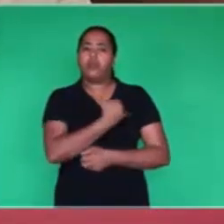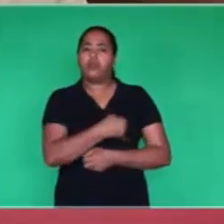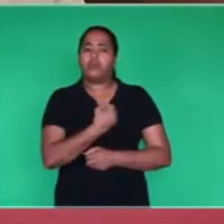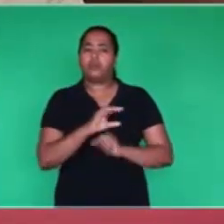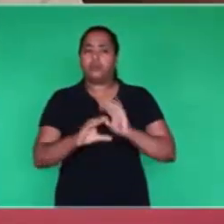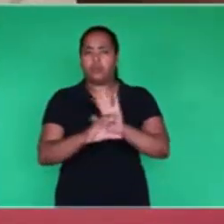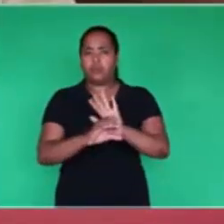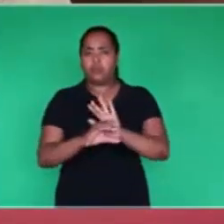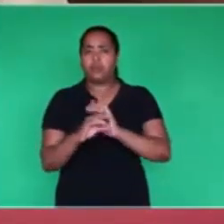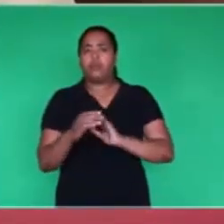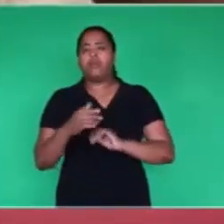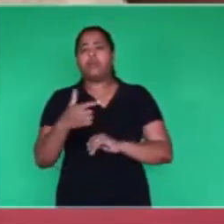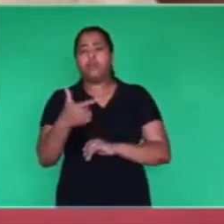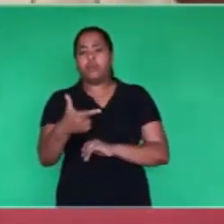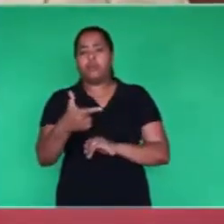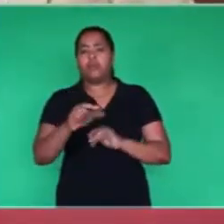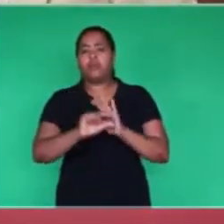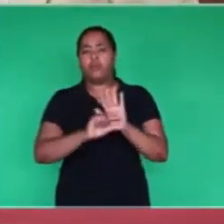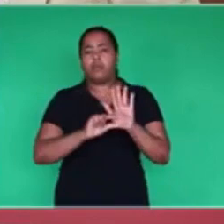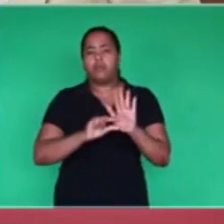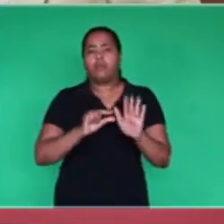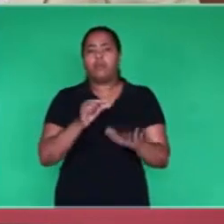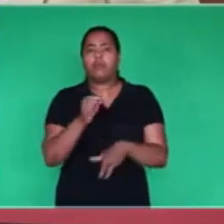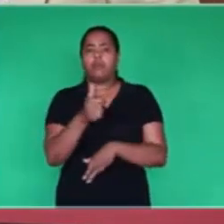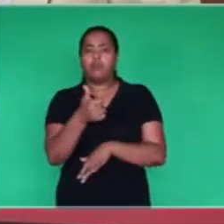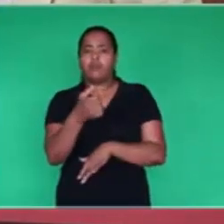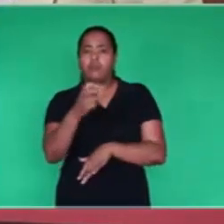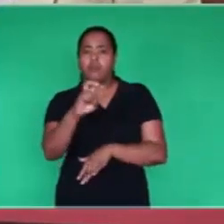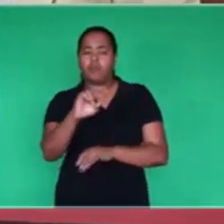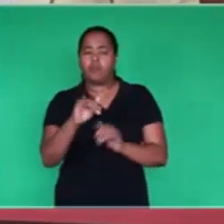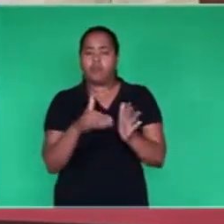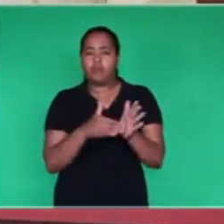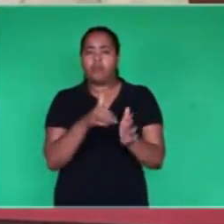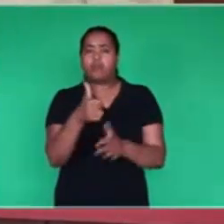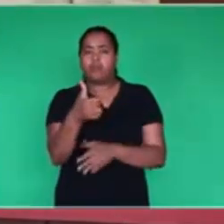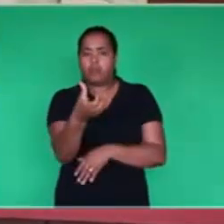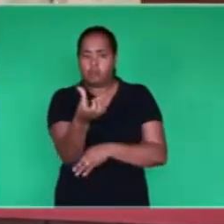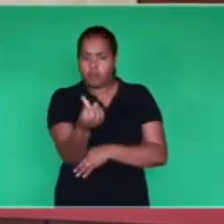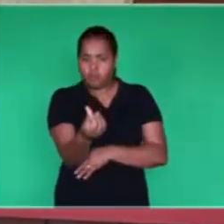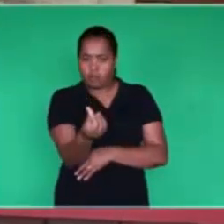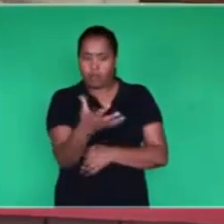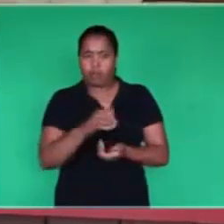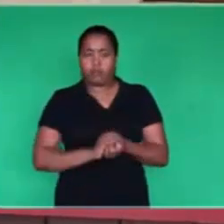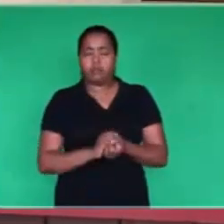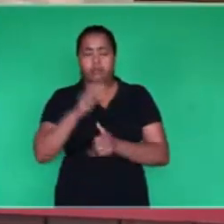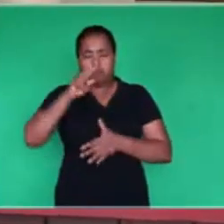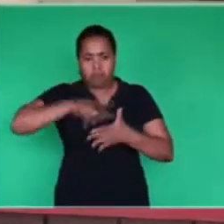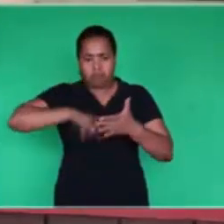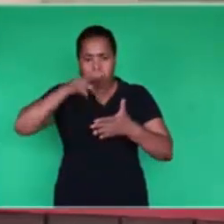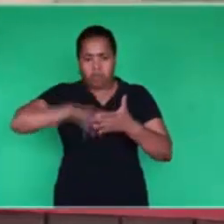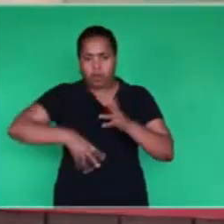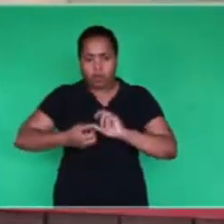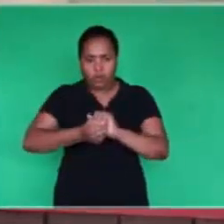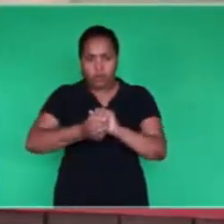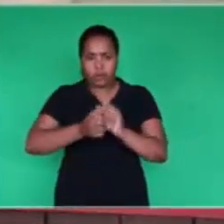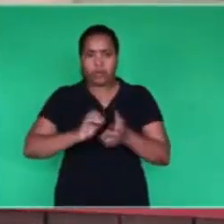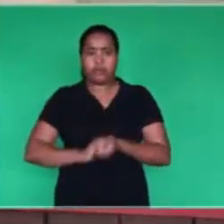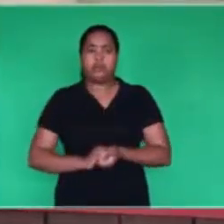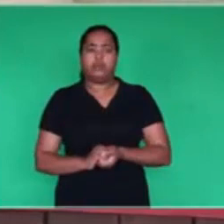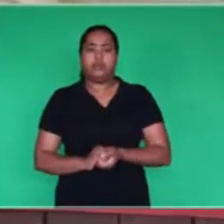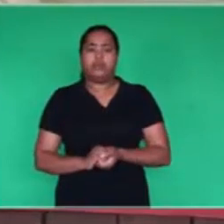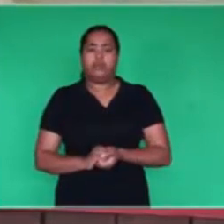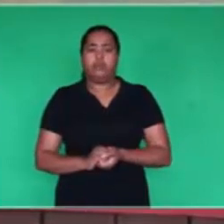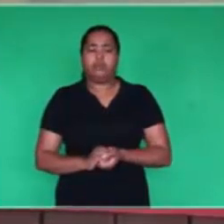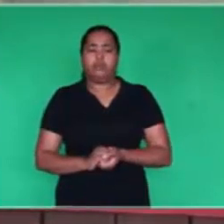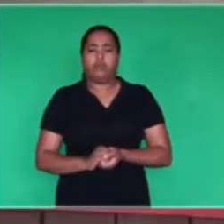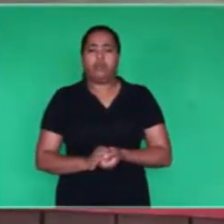world or the things in the world. If anyone loves the world, the love of